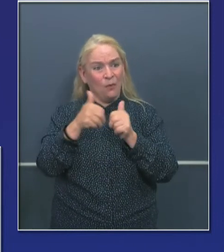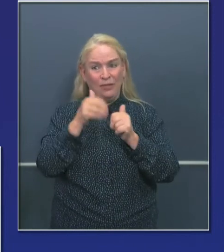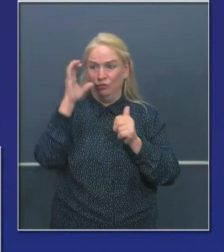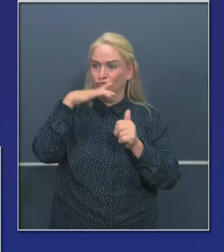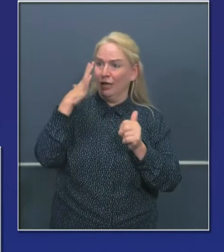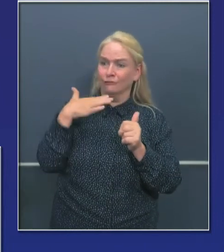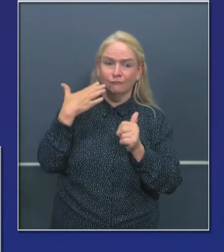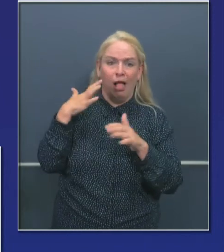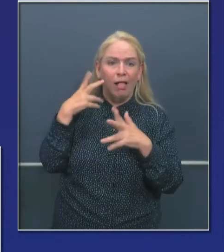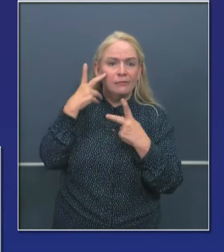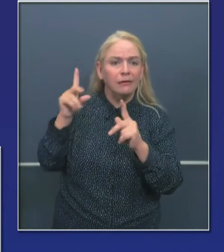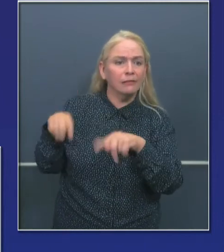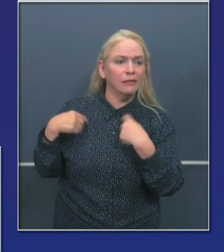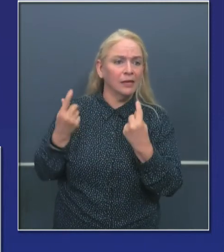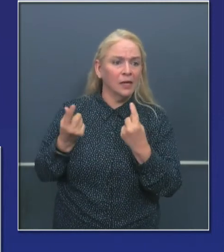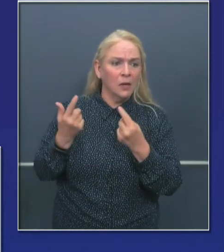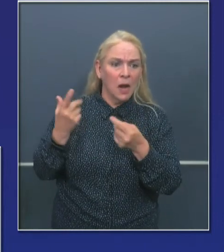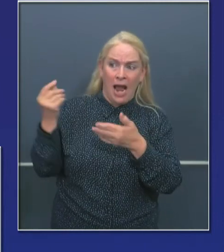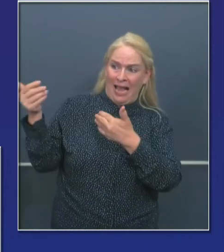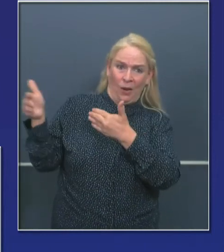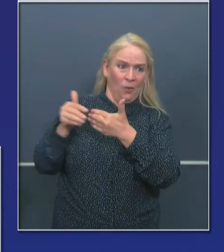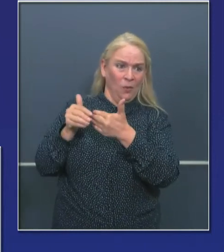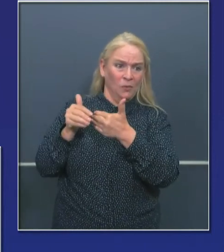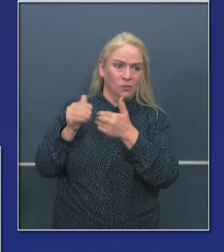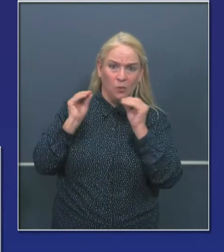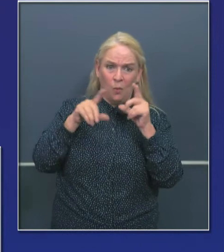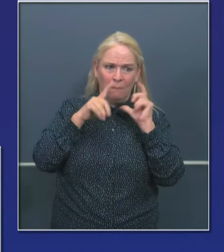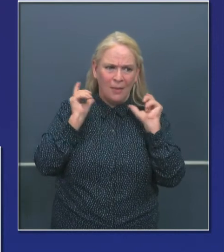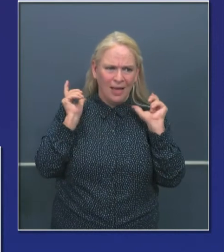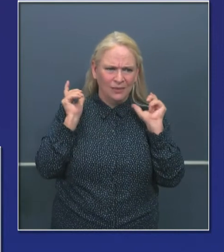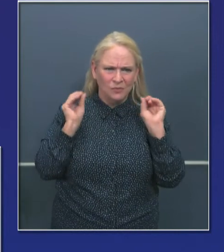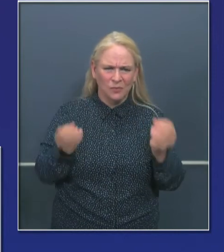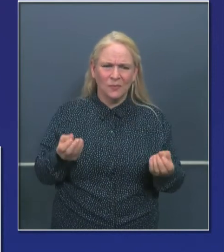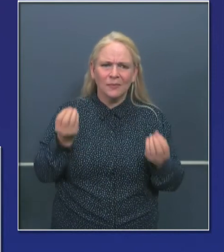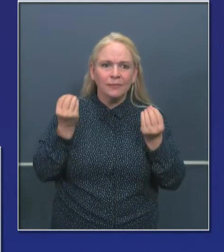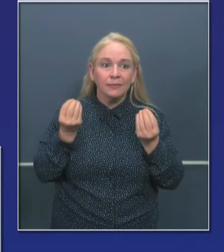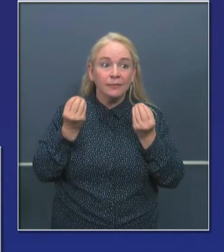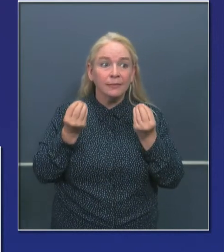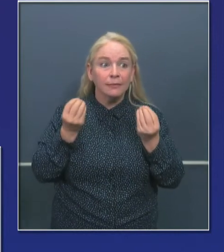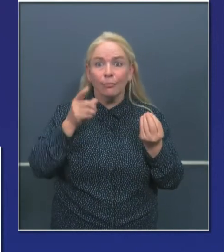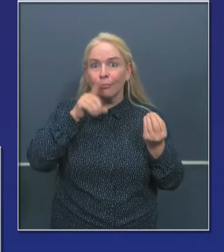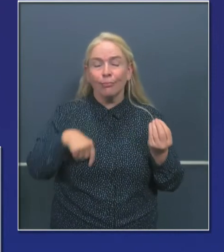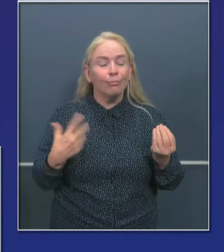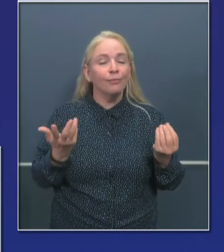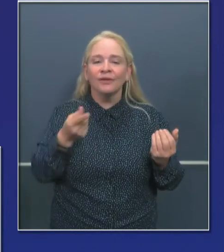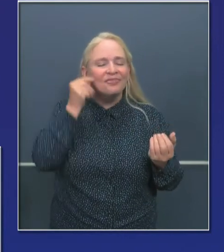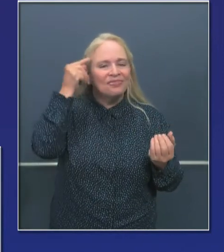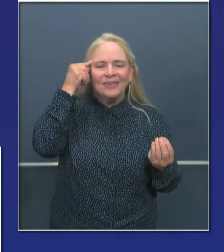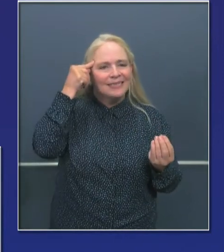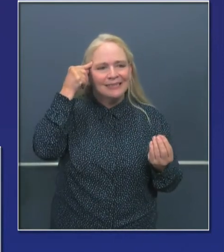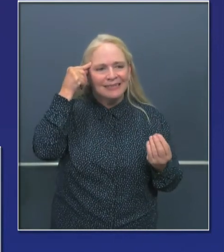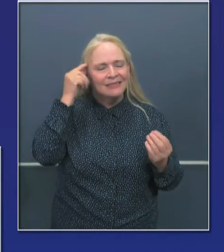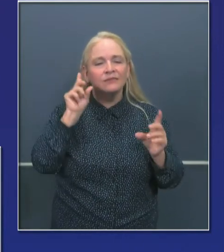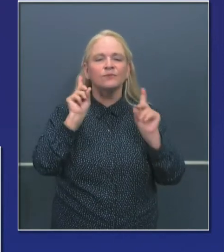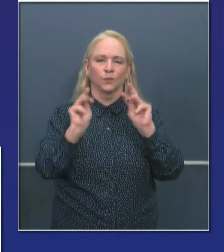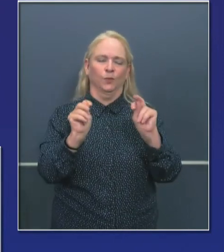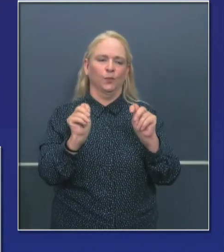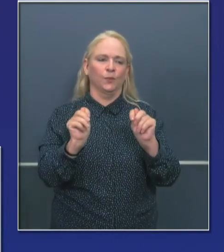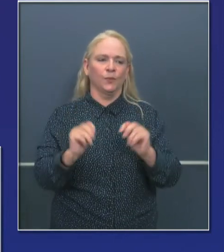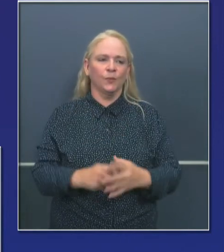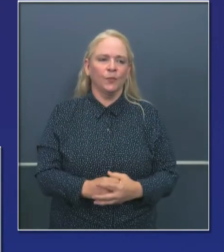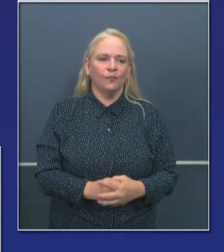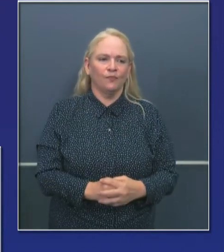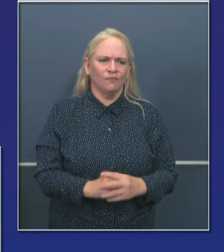and without wearing face coverings over the weekend to the extent you can. That's why we say avoid